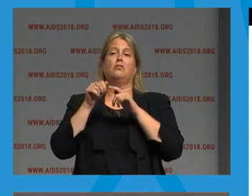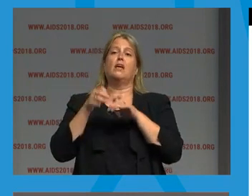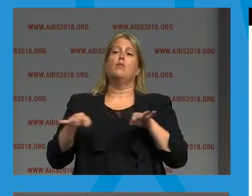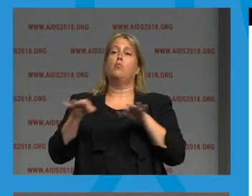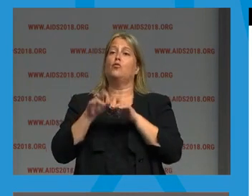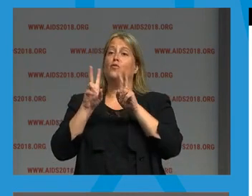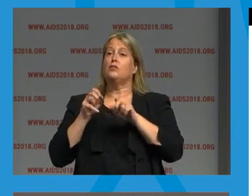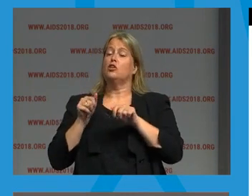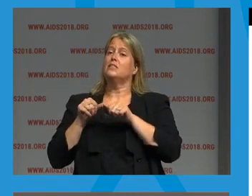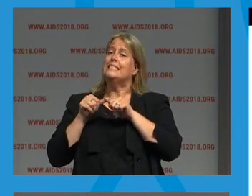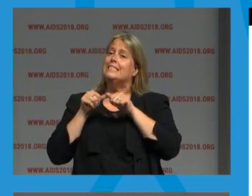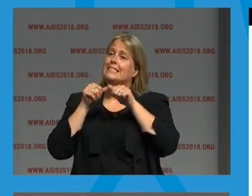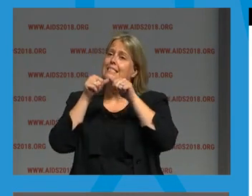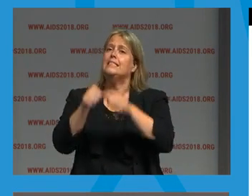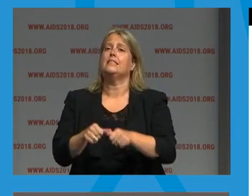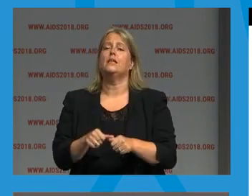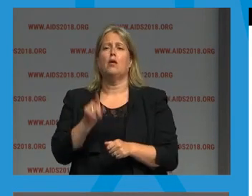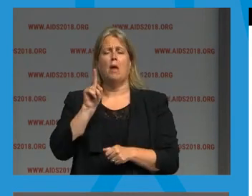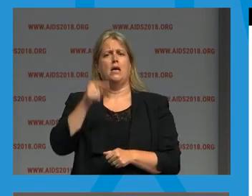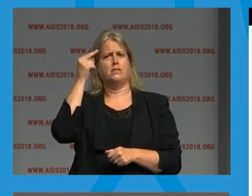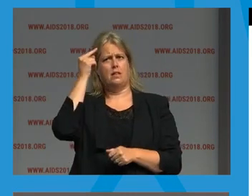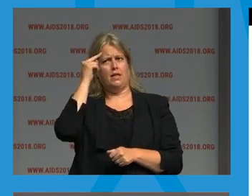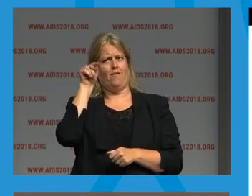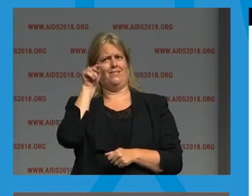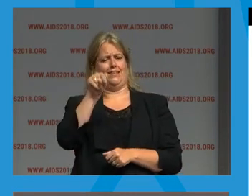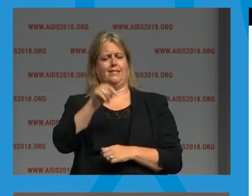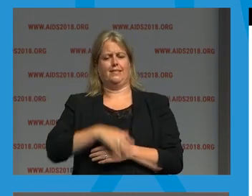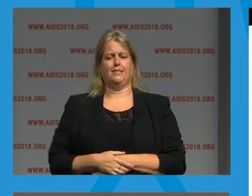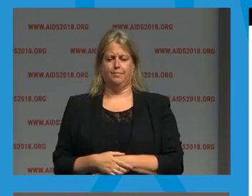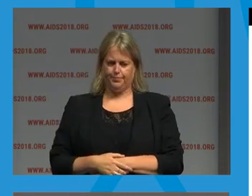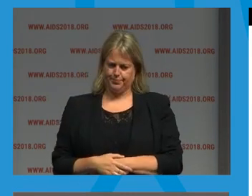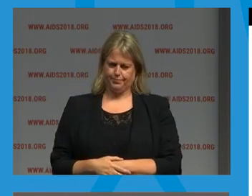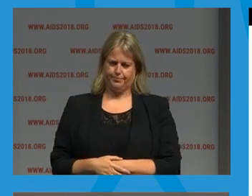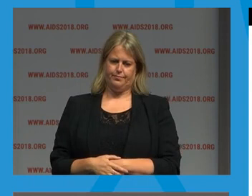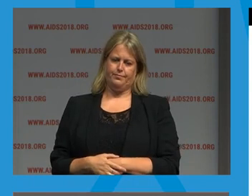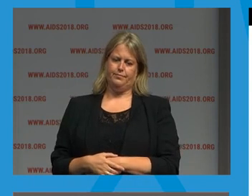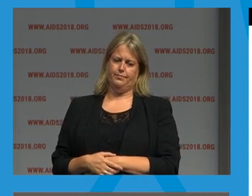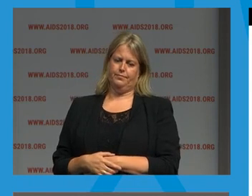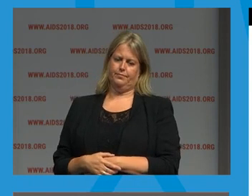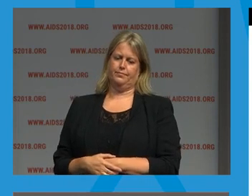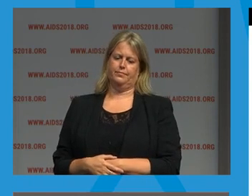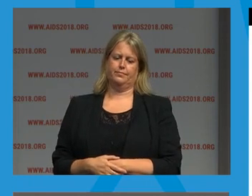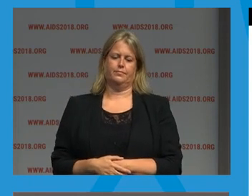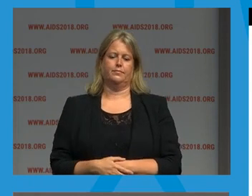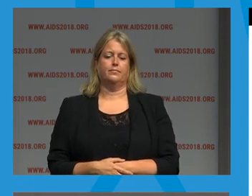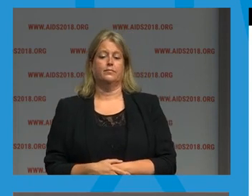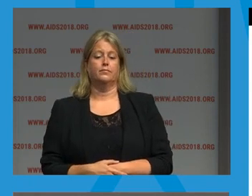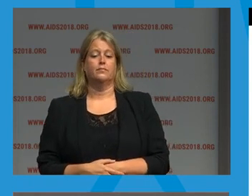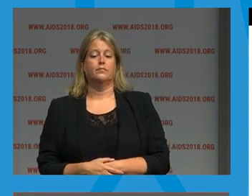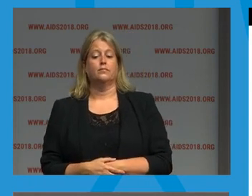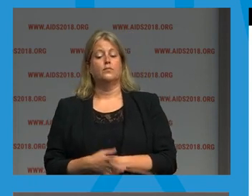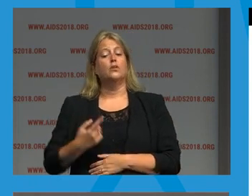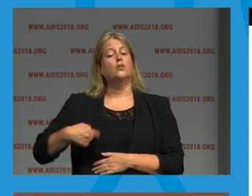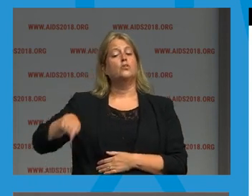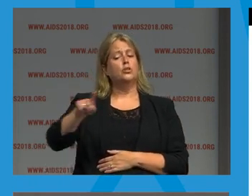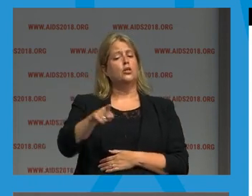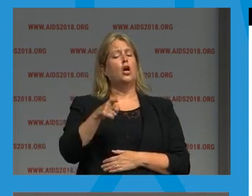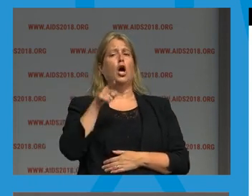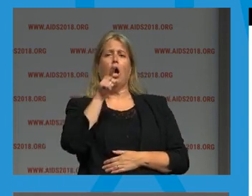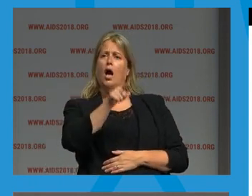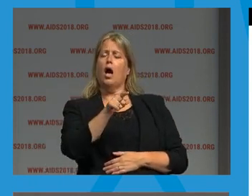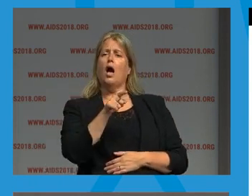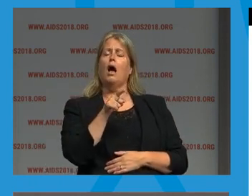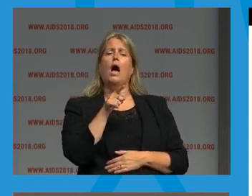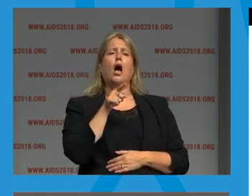research, and that is to consider the risk-benefit ratio of attempts at eradication, which can